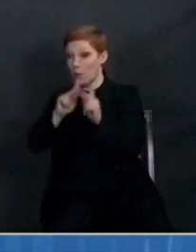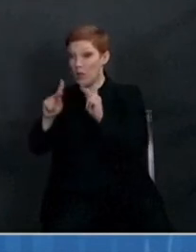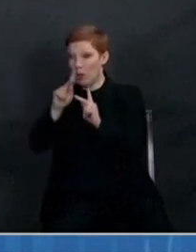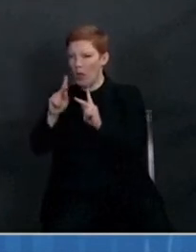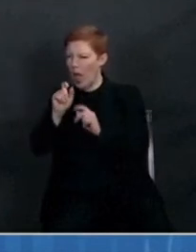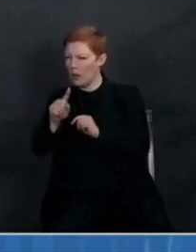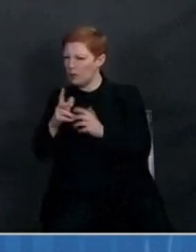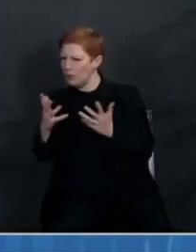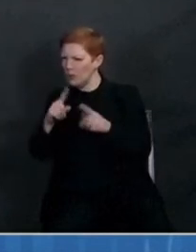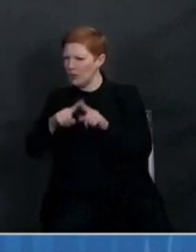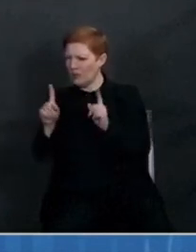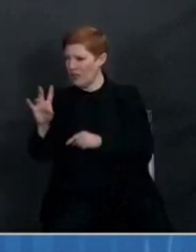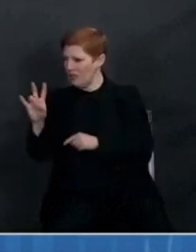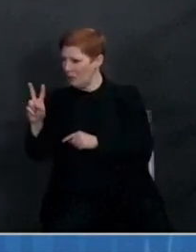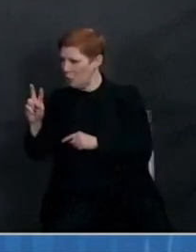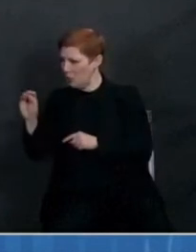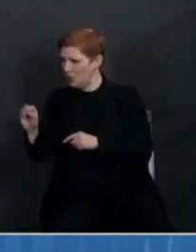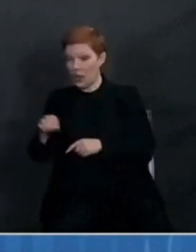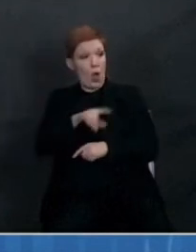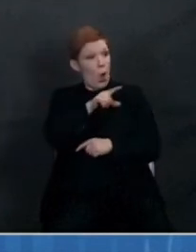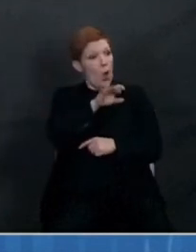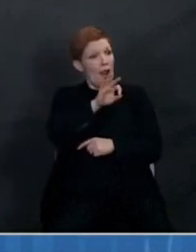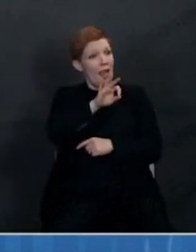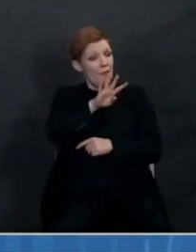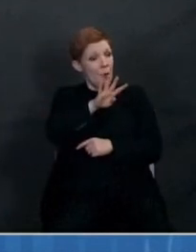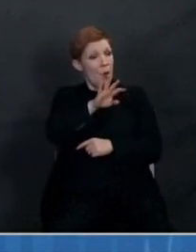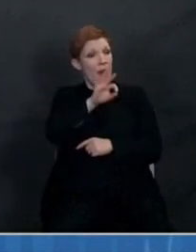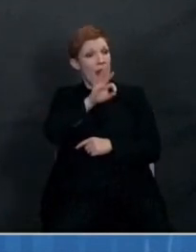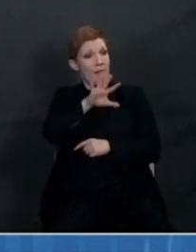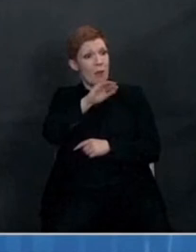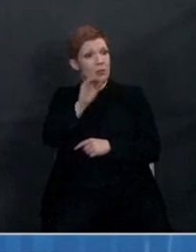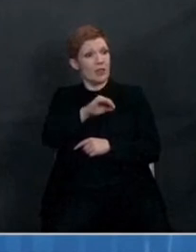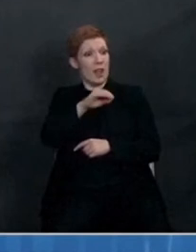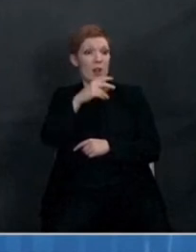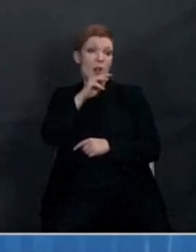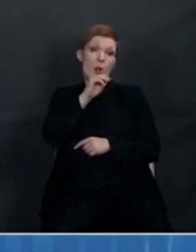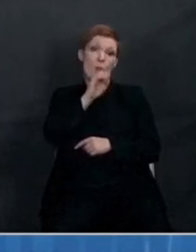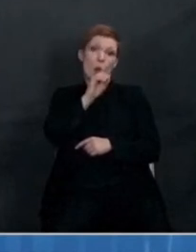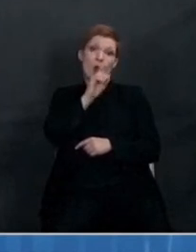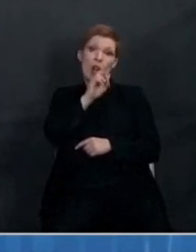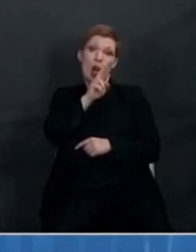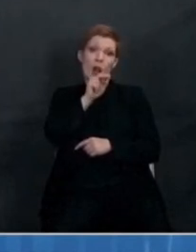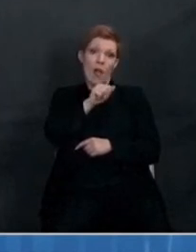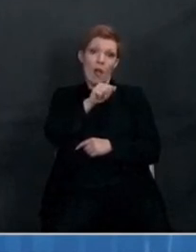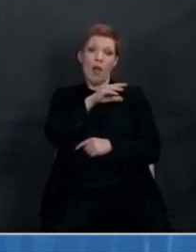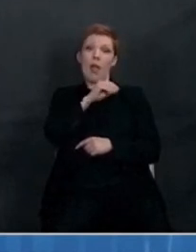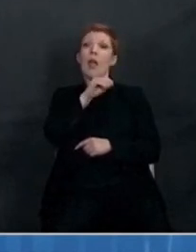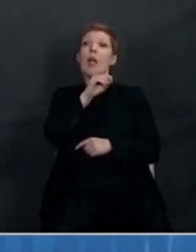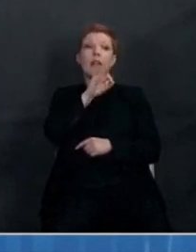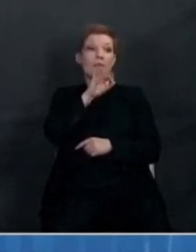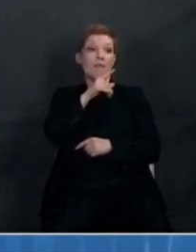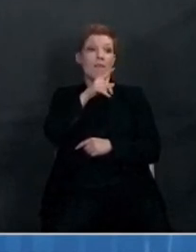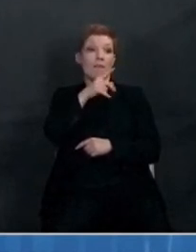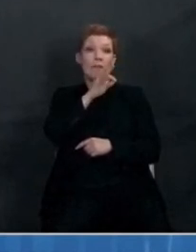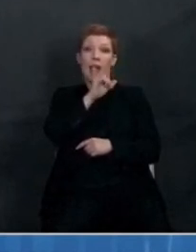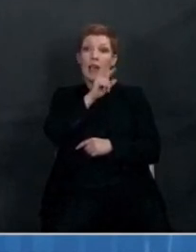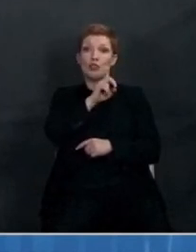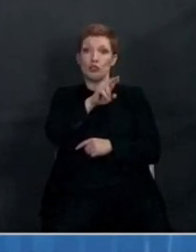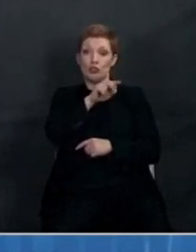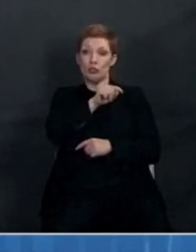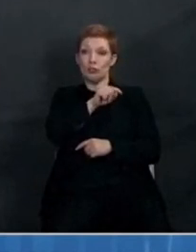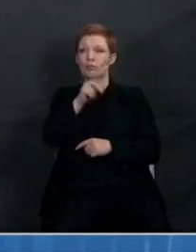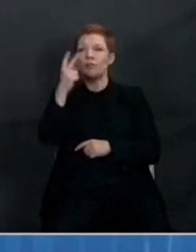between 72 and 94, 95 with the Moderna and the Pfizer, is the fact that when you look at serious disease,